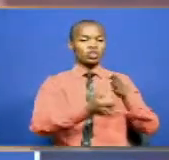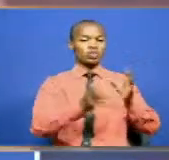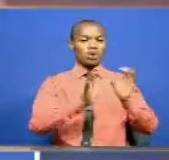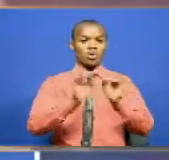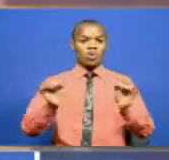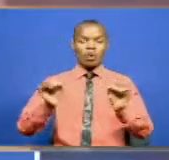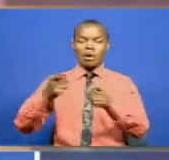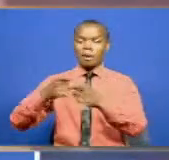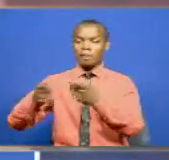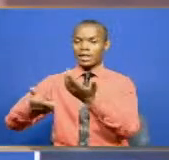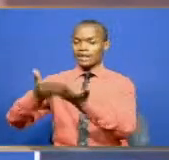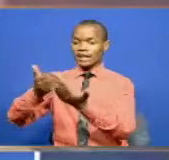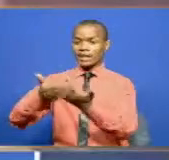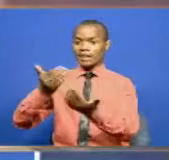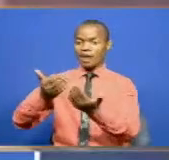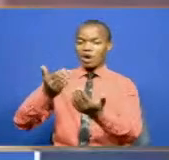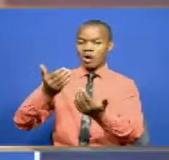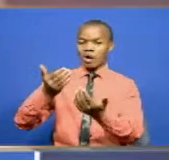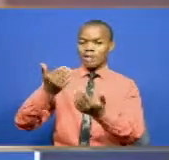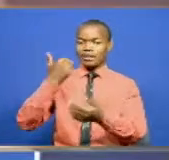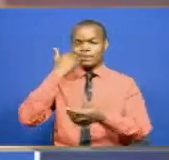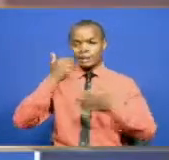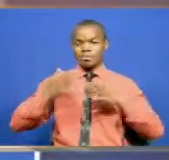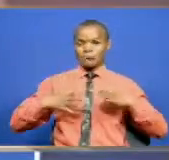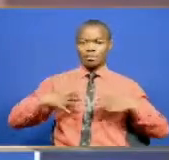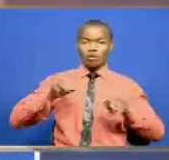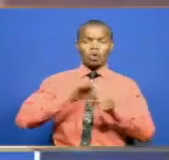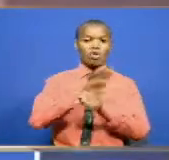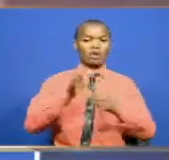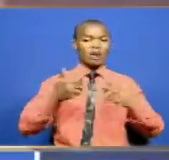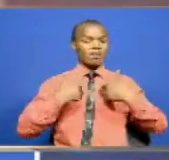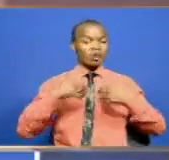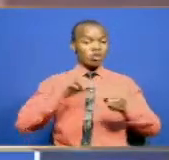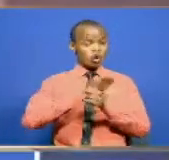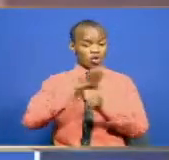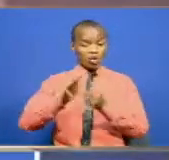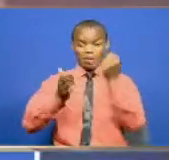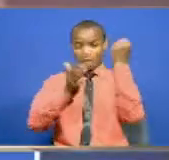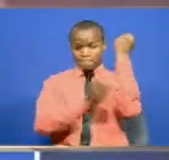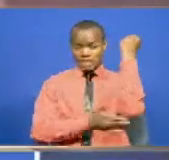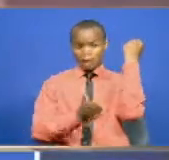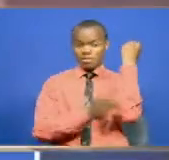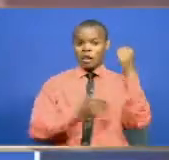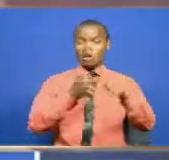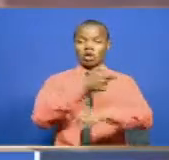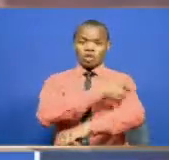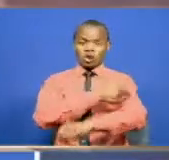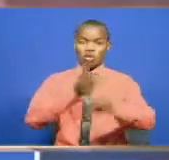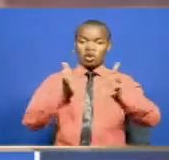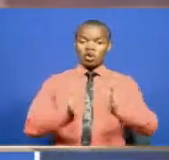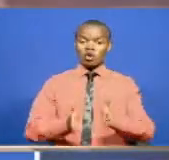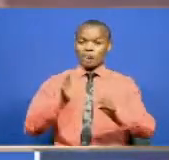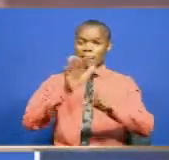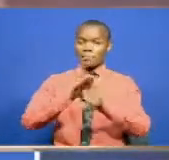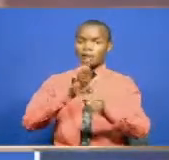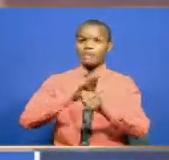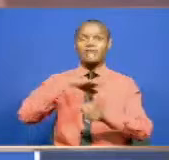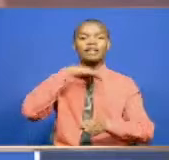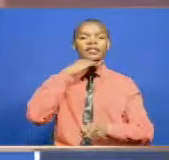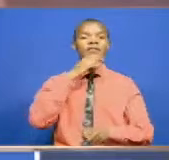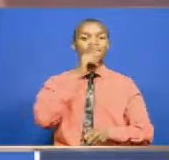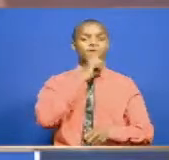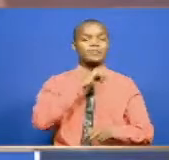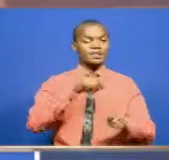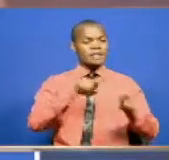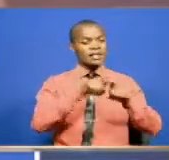COVID. Hii ugonjwa ni mbaya sana. Umeua madaktari wengi. Na ukiangalia hii list ya madaktari